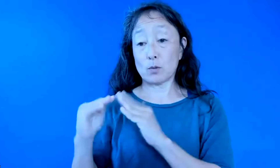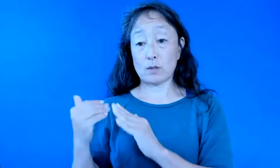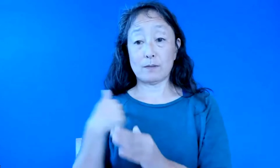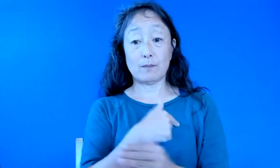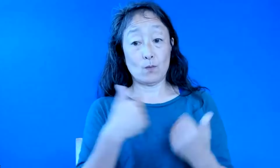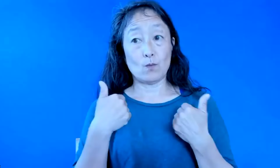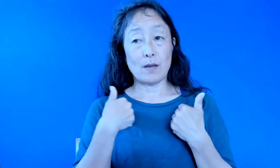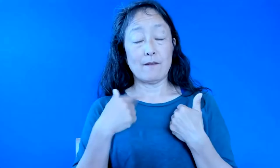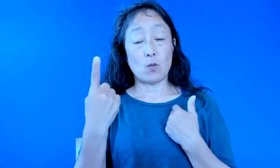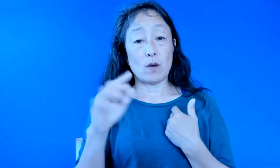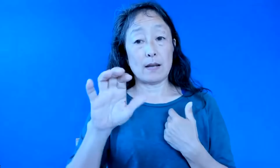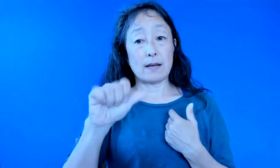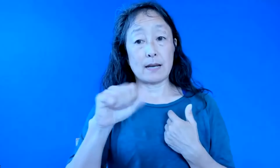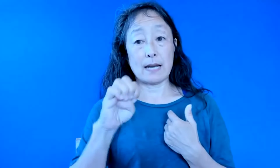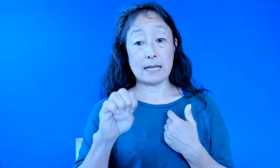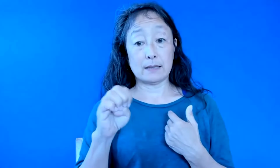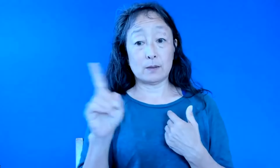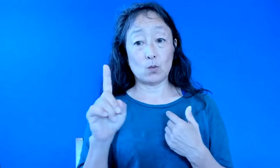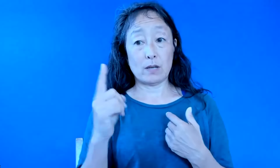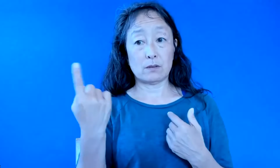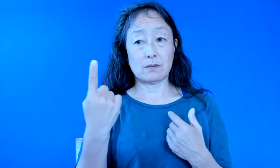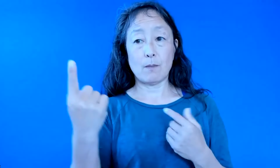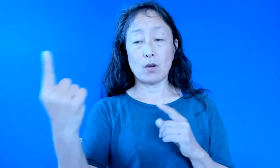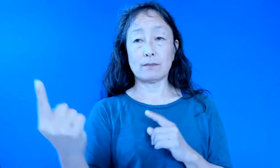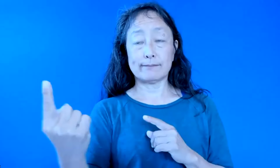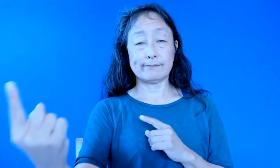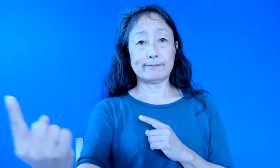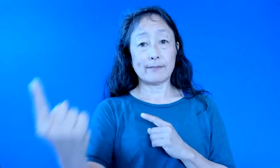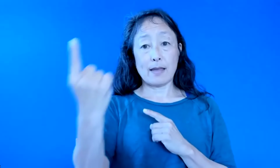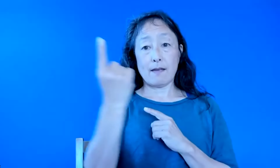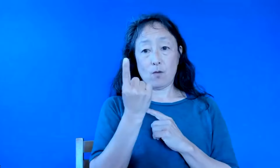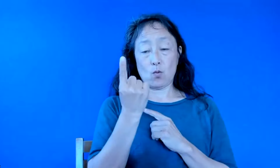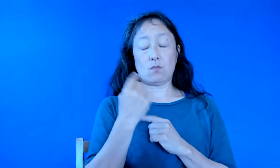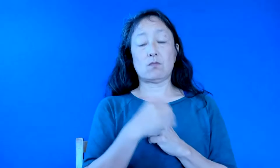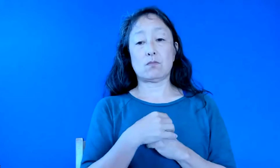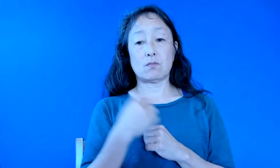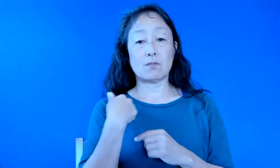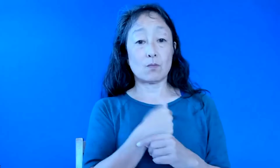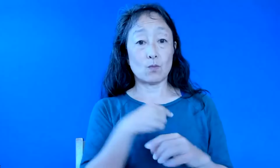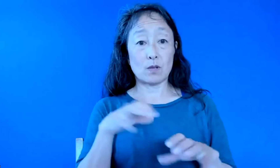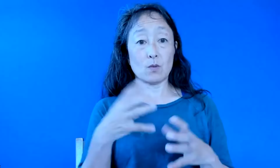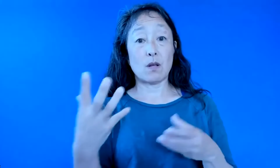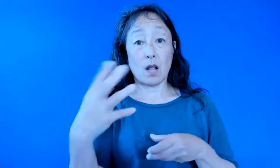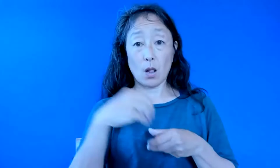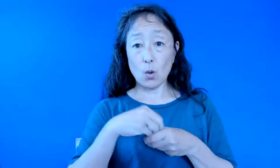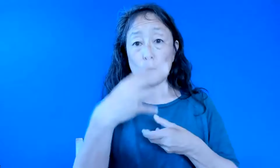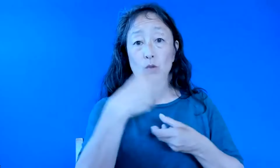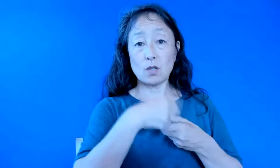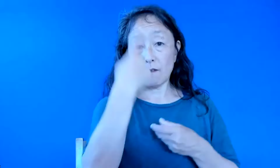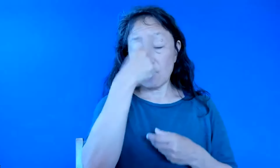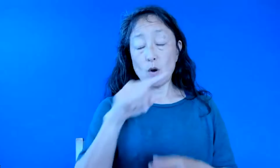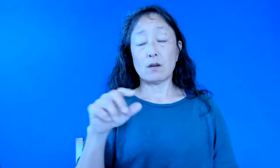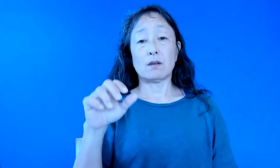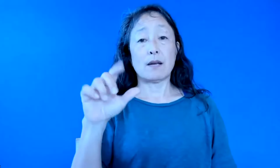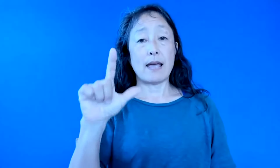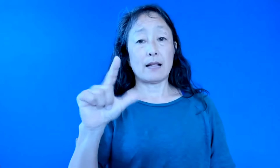where someone came forward, and we do a lot of inclusion of LGBTQ and